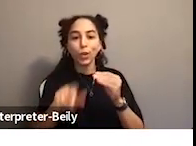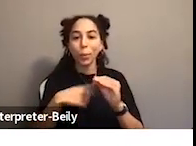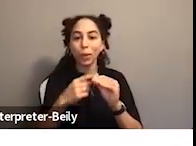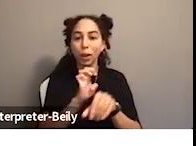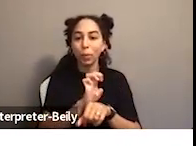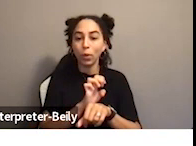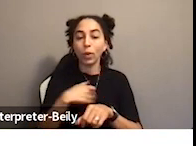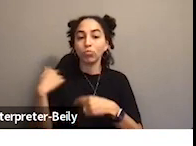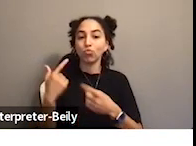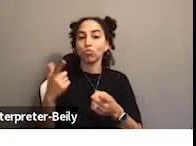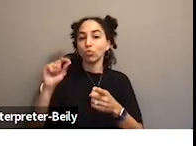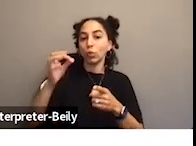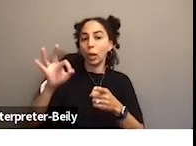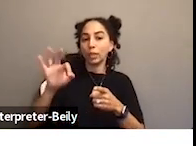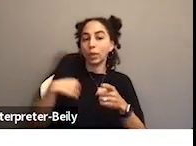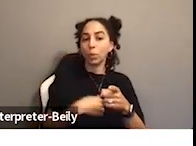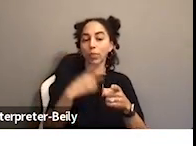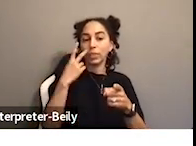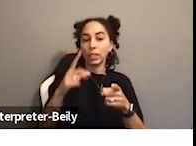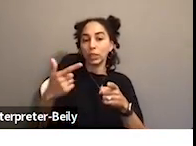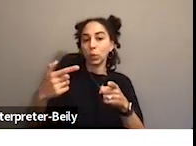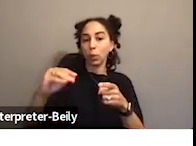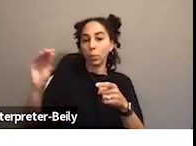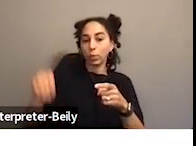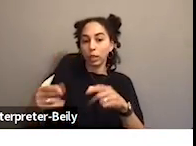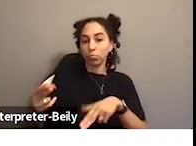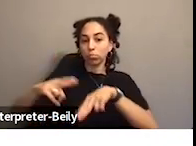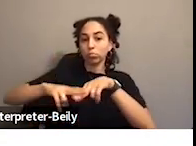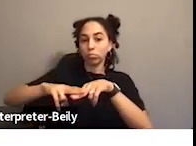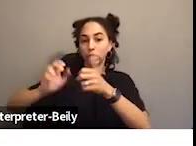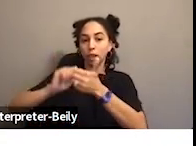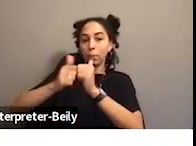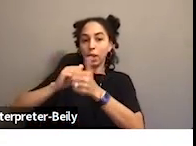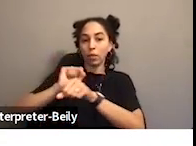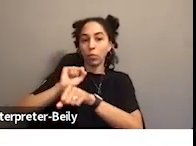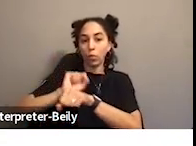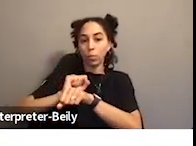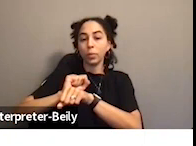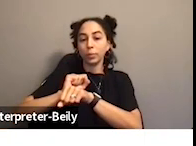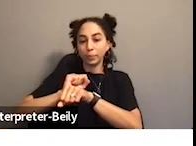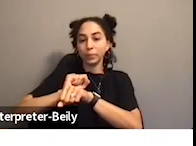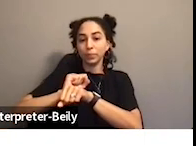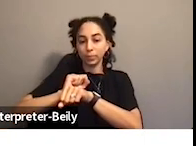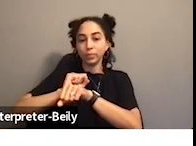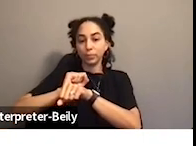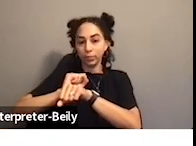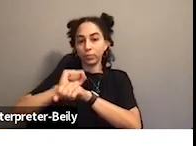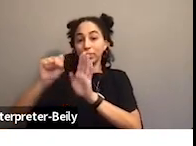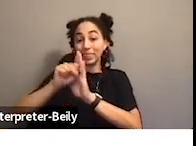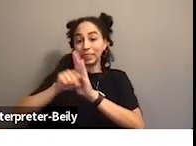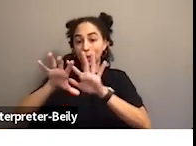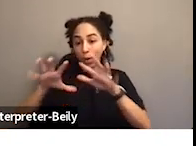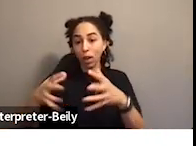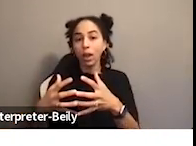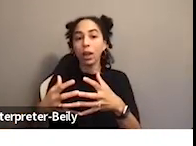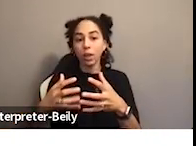in 2019, we've seen a 21% increase in competitive employment statewide, and you